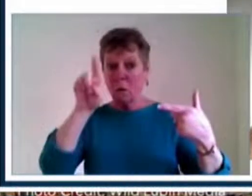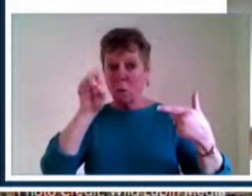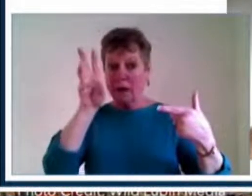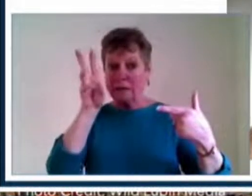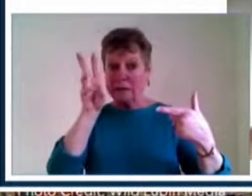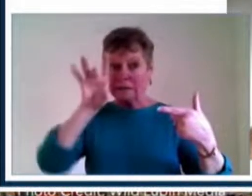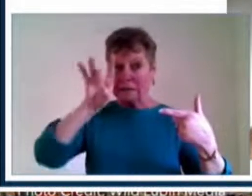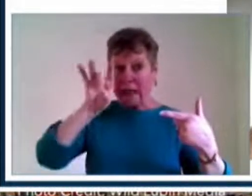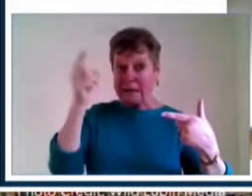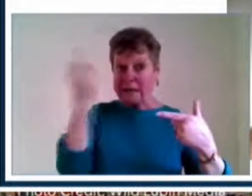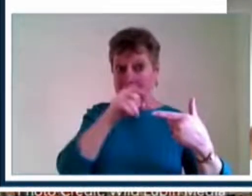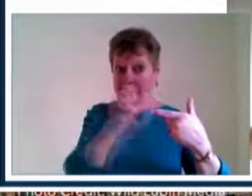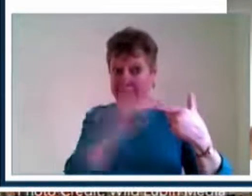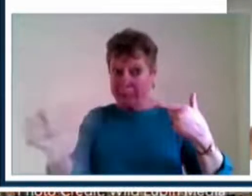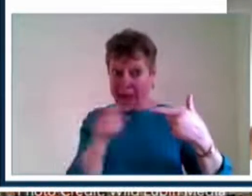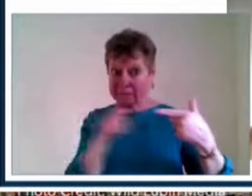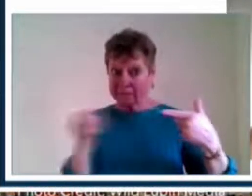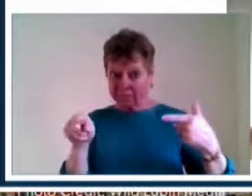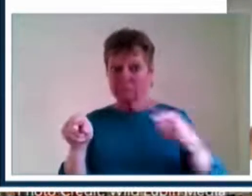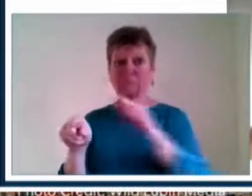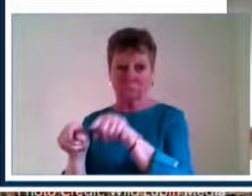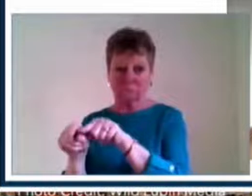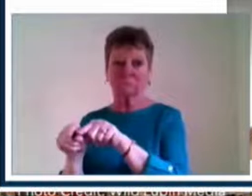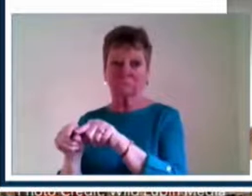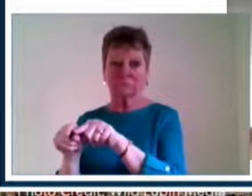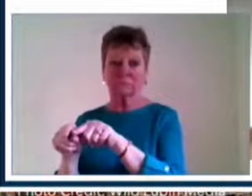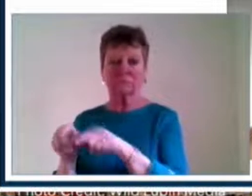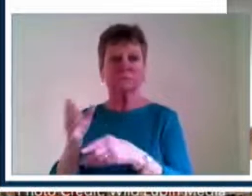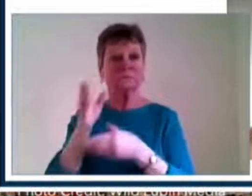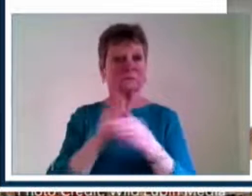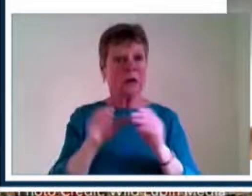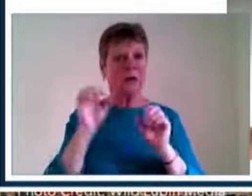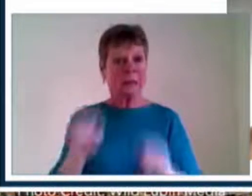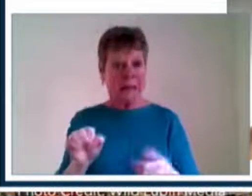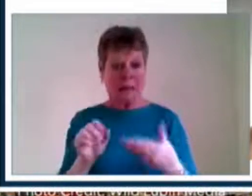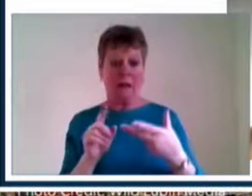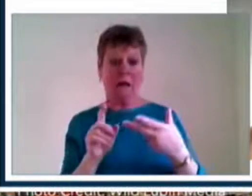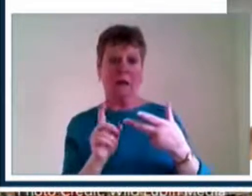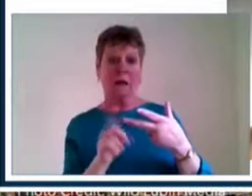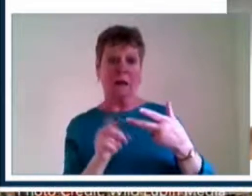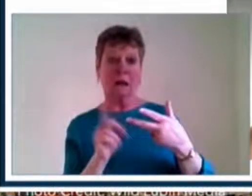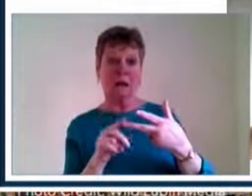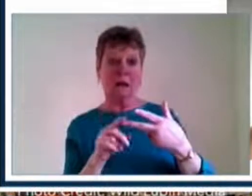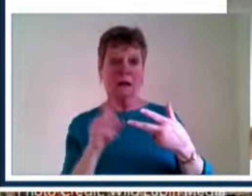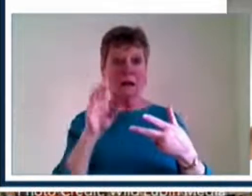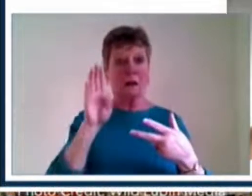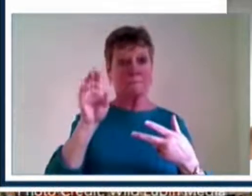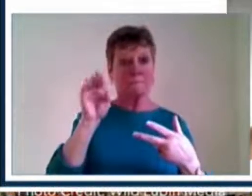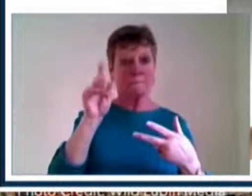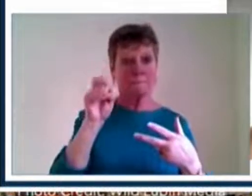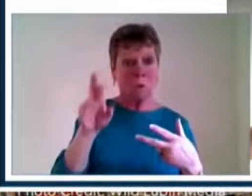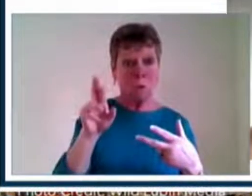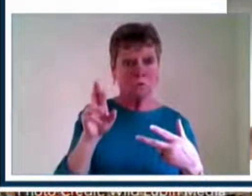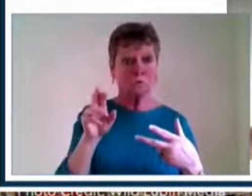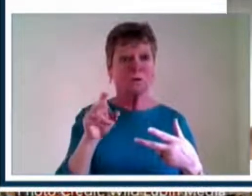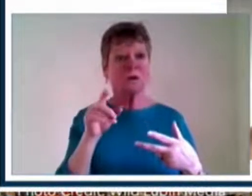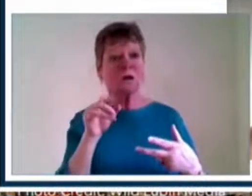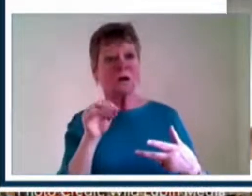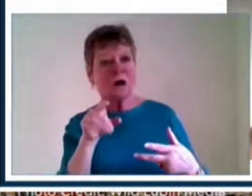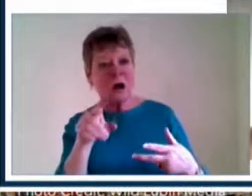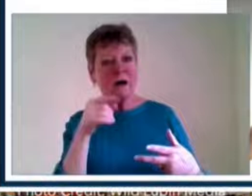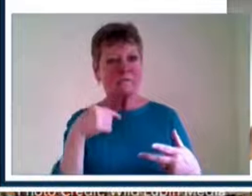Some people are eligible for a third dose and a booster dose. If you meet our definition for moderately to severely